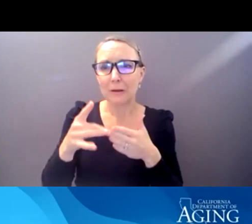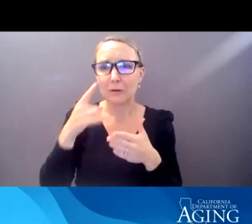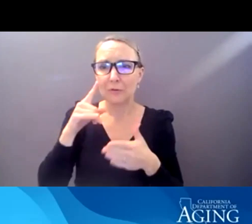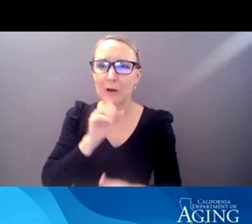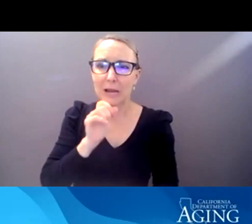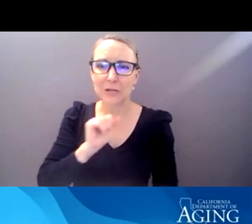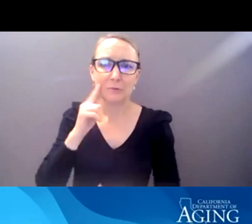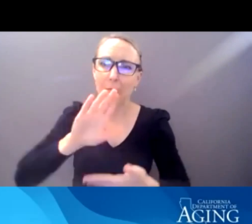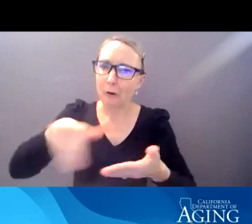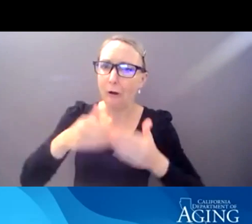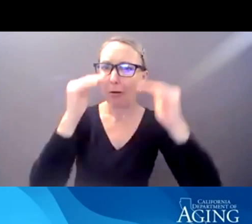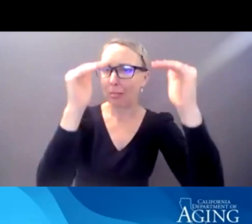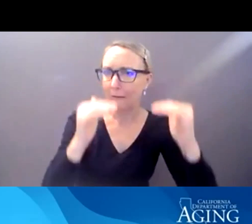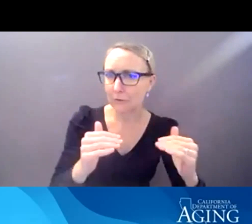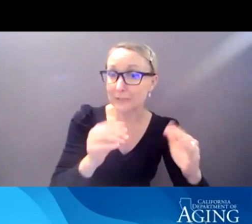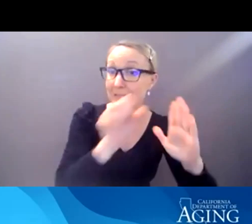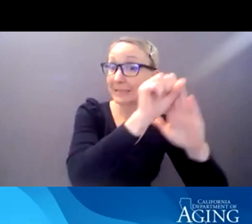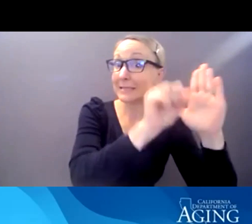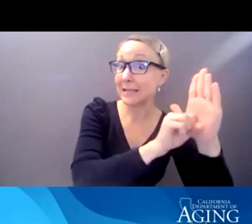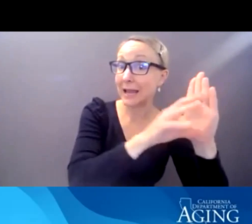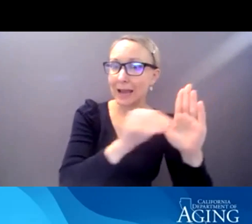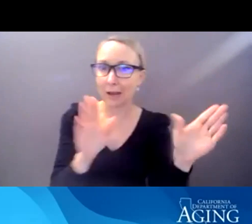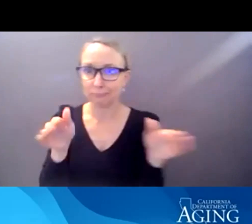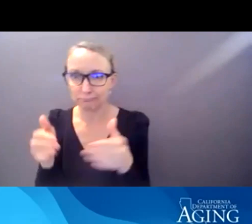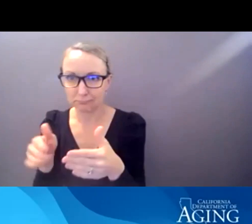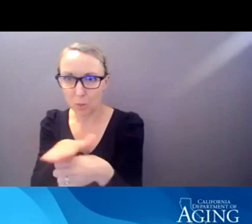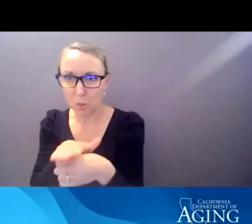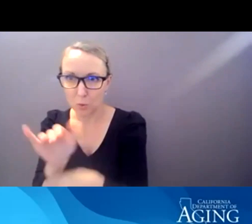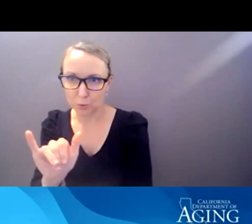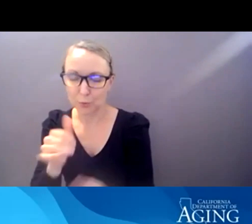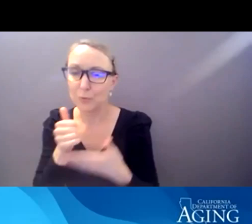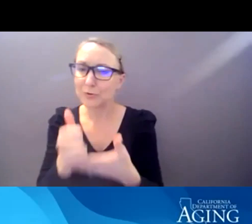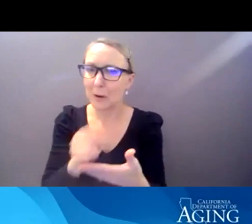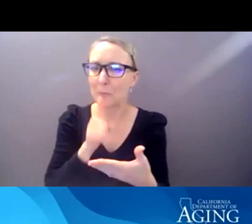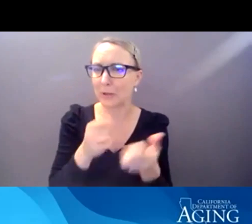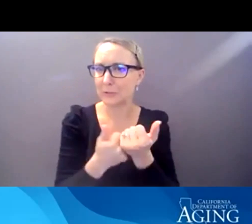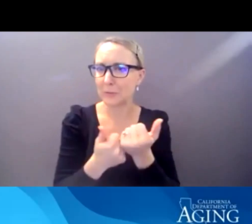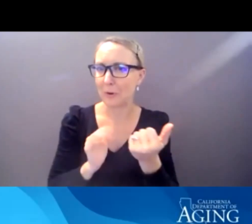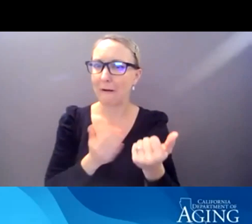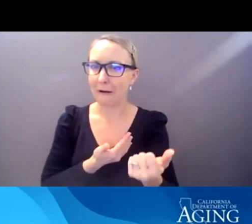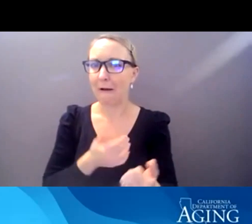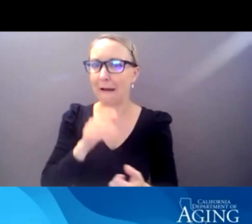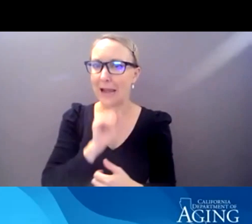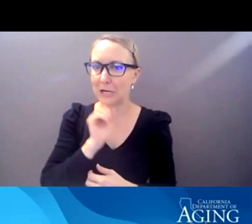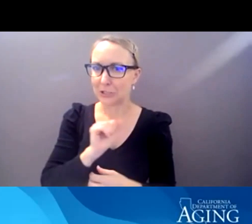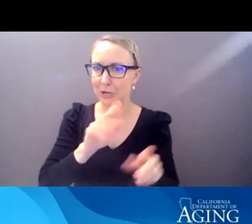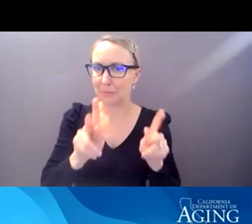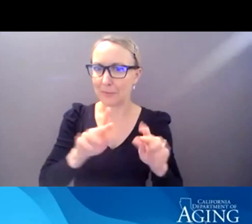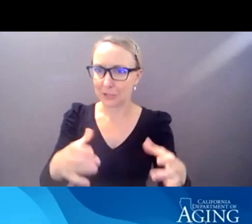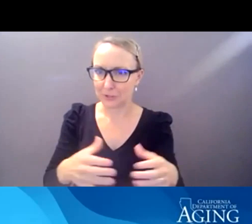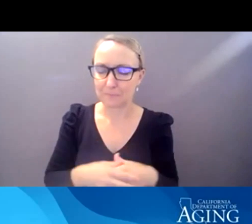and local level, in order to serve our growing and diversifying aging population. And one of